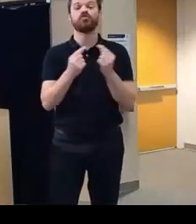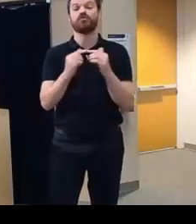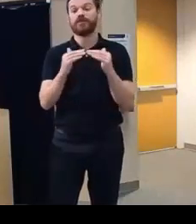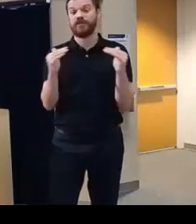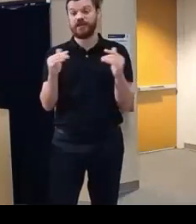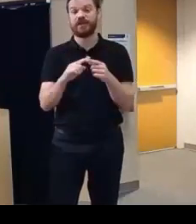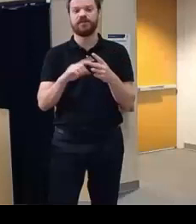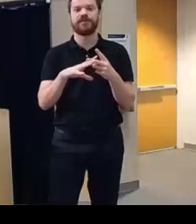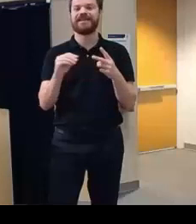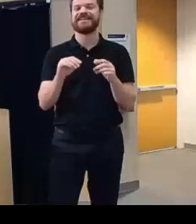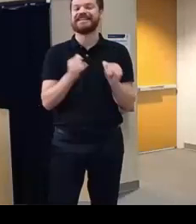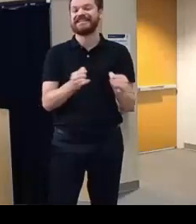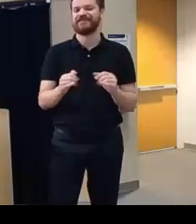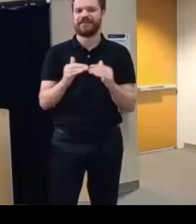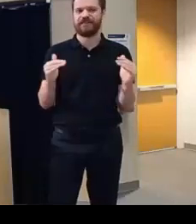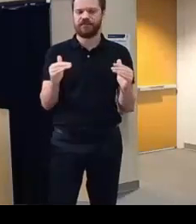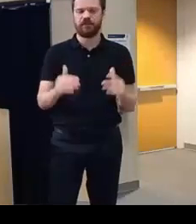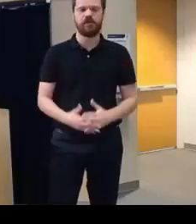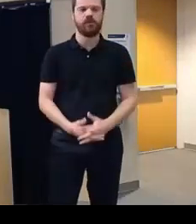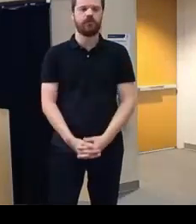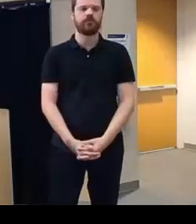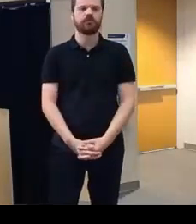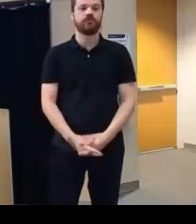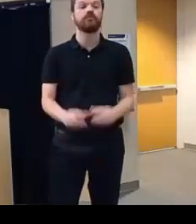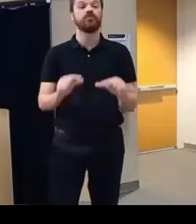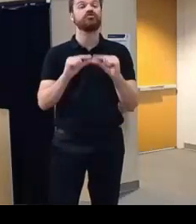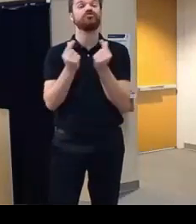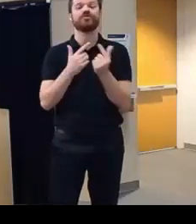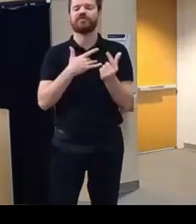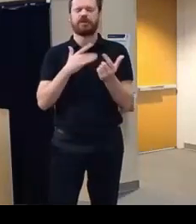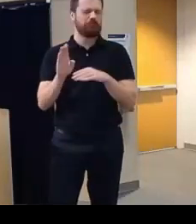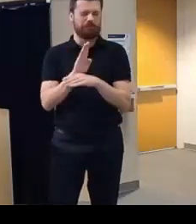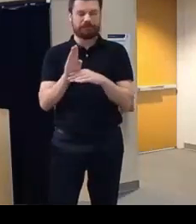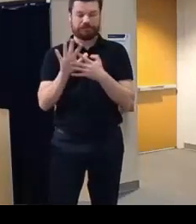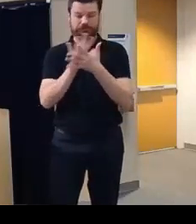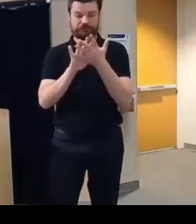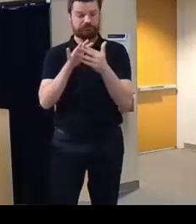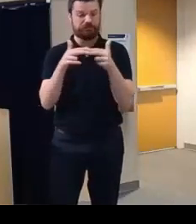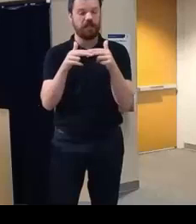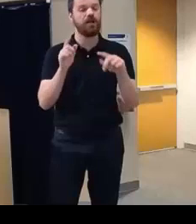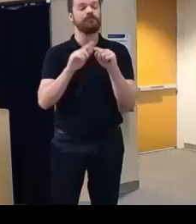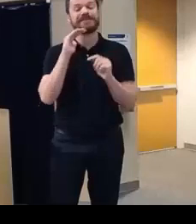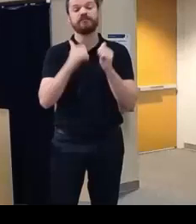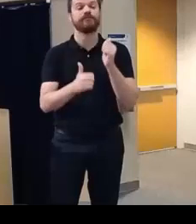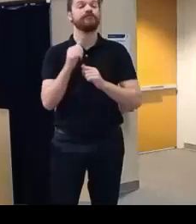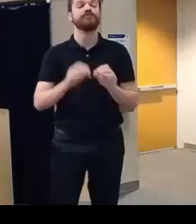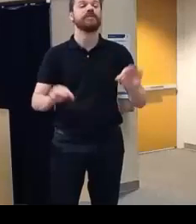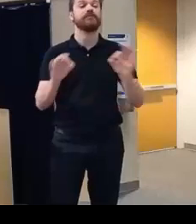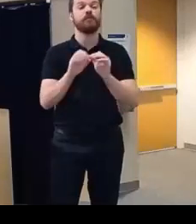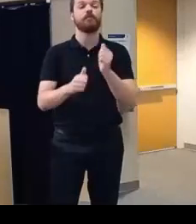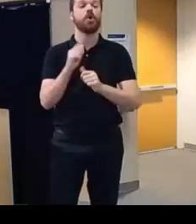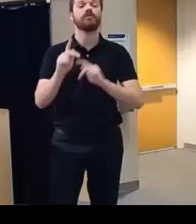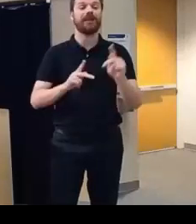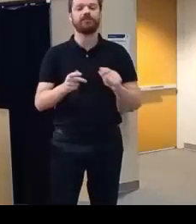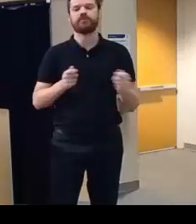well as on the individual level. This is at the group level, a very busy slide, but what you see here is that what seems to be most important to most people